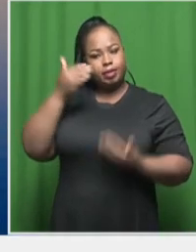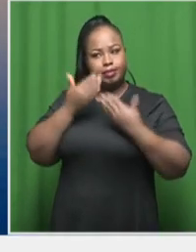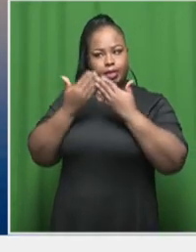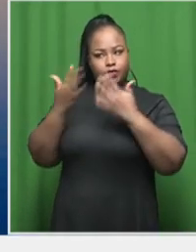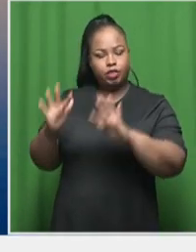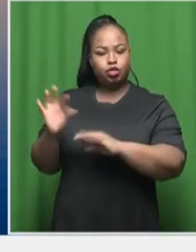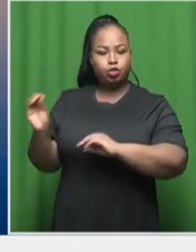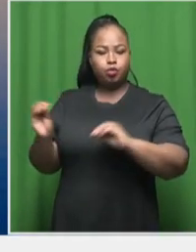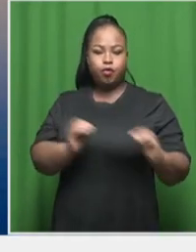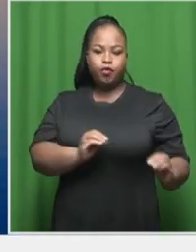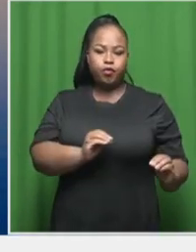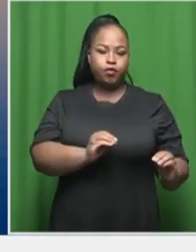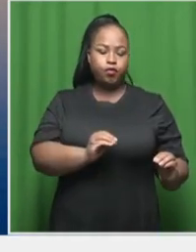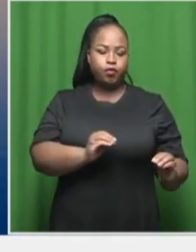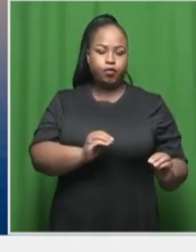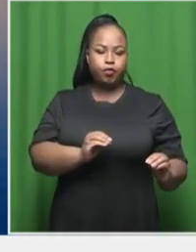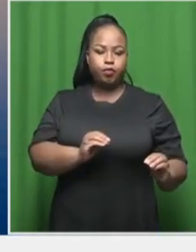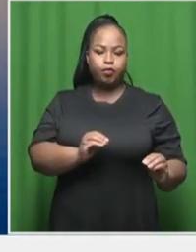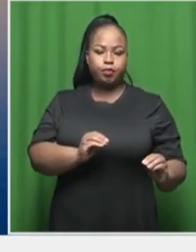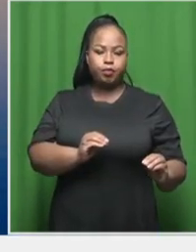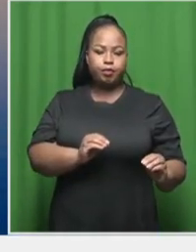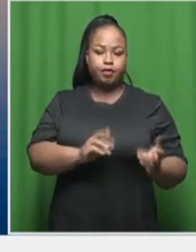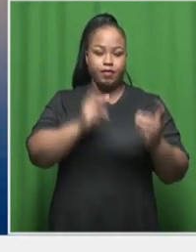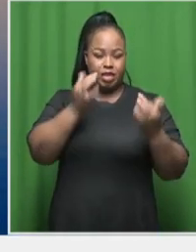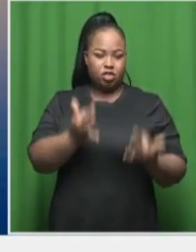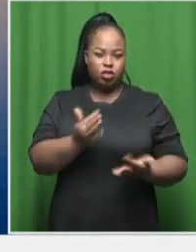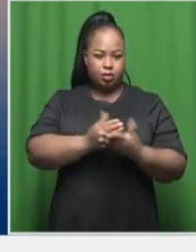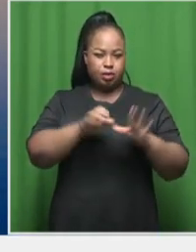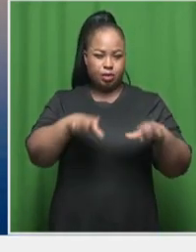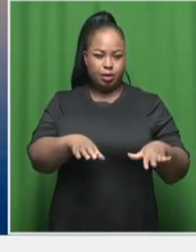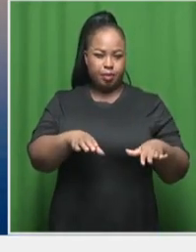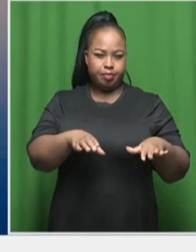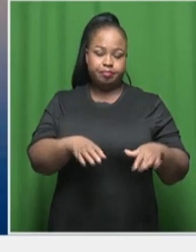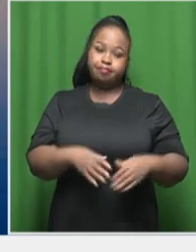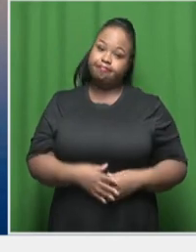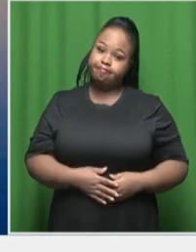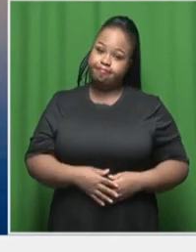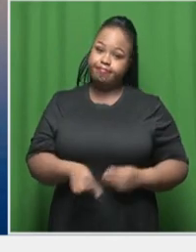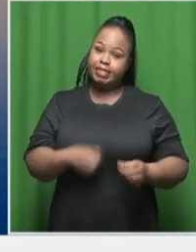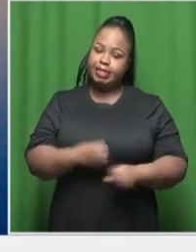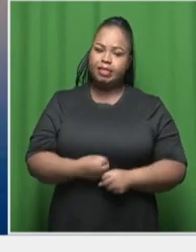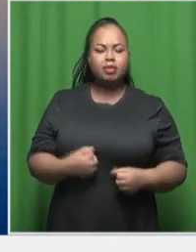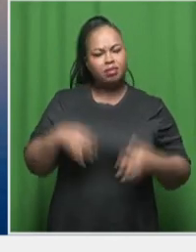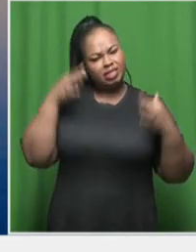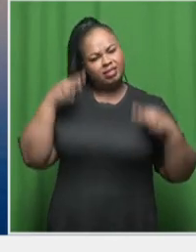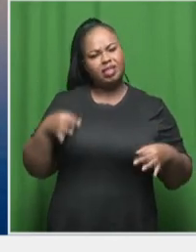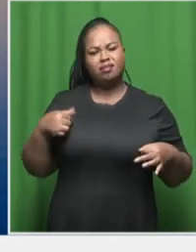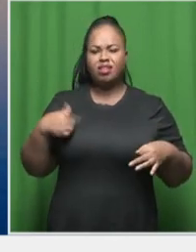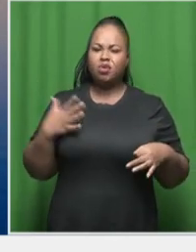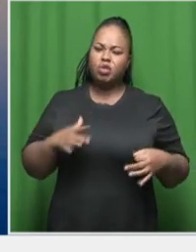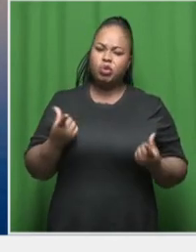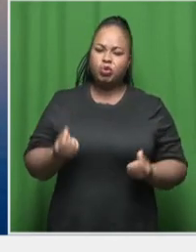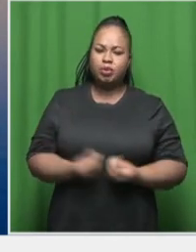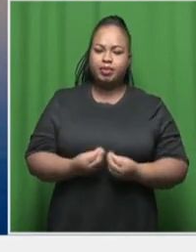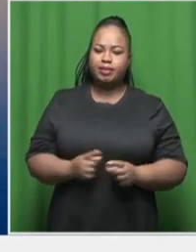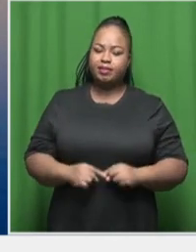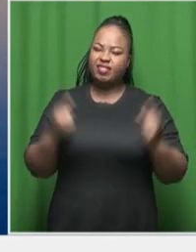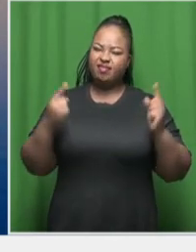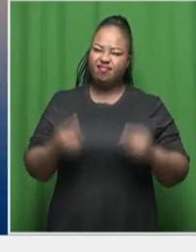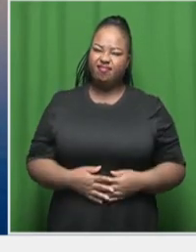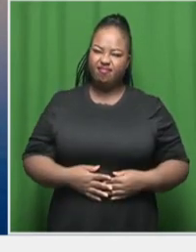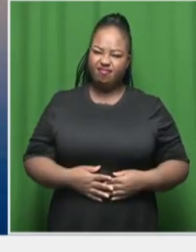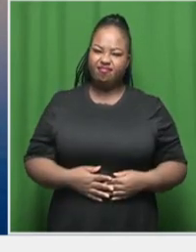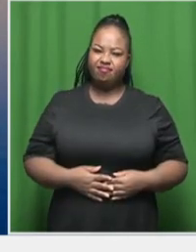Then I moved into the financial sector, and this year I decided I actually wanted to do something different. Something different